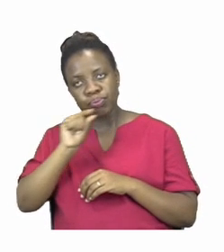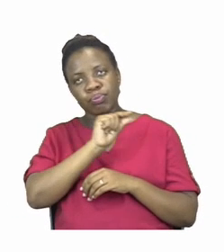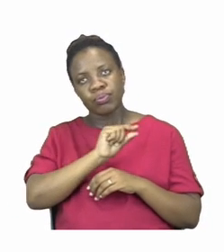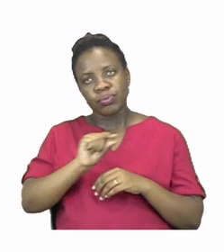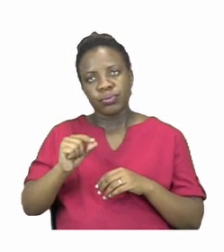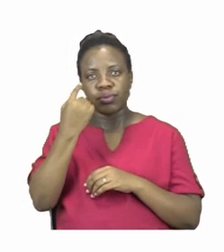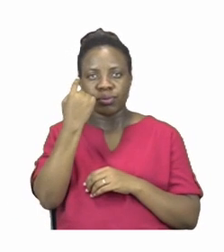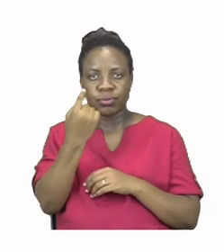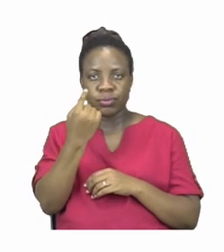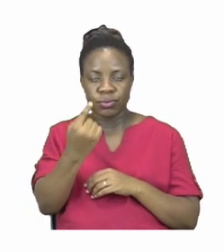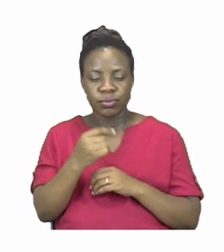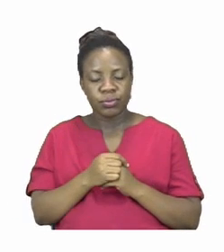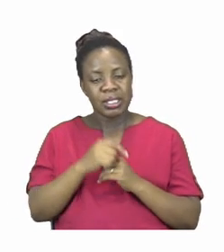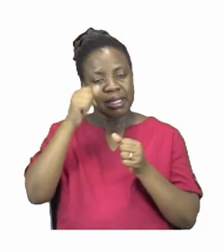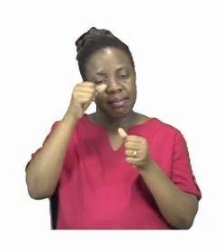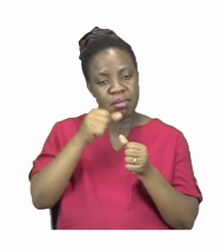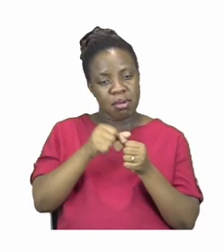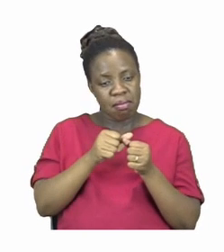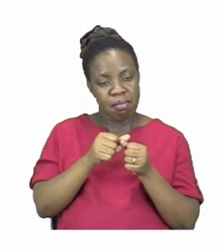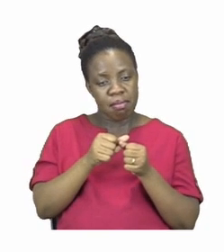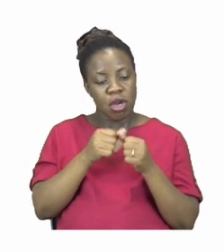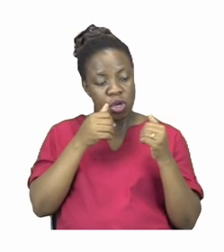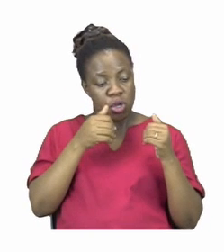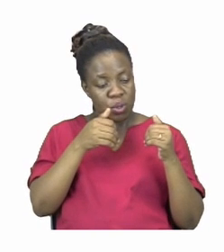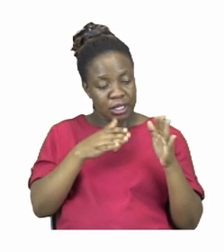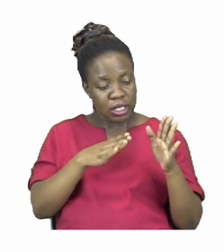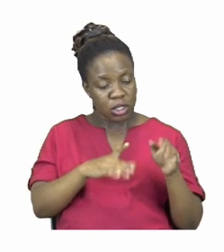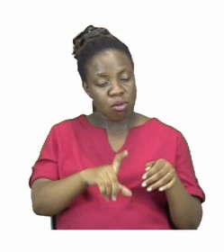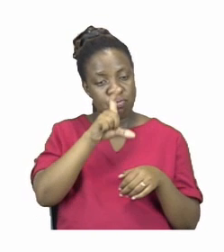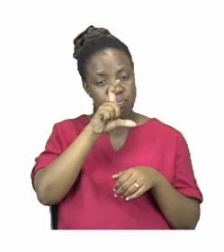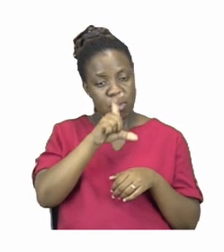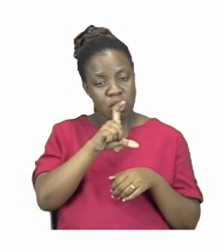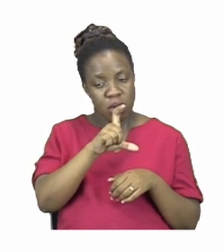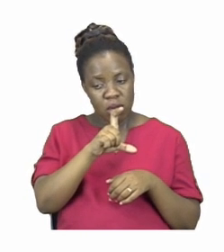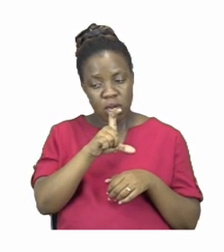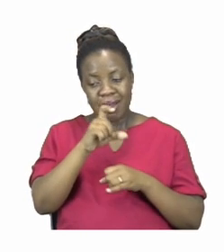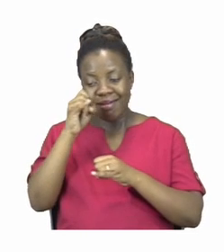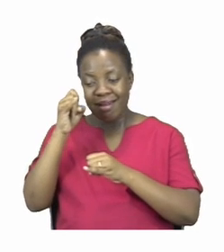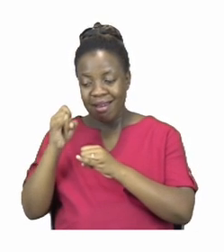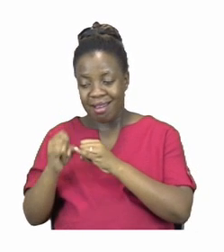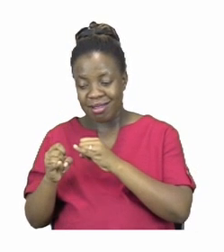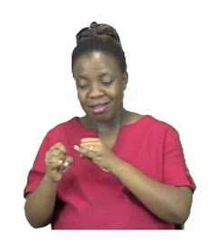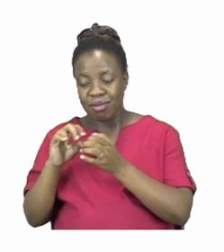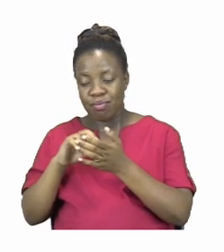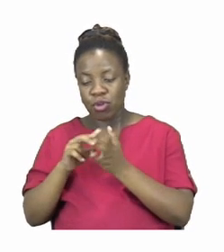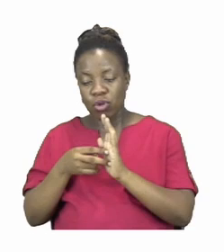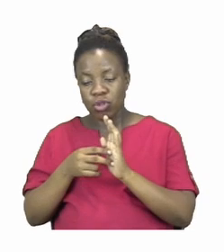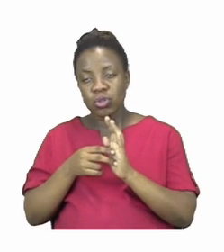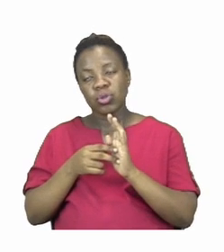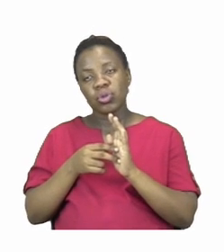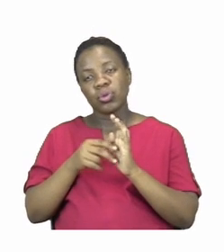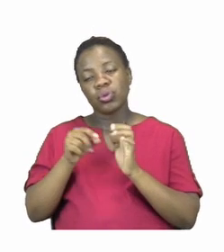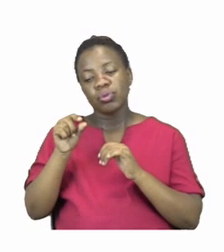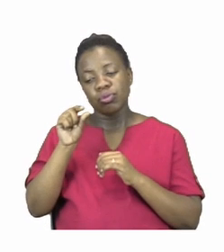girls, make sure that you follow this rule and also check your questions before